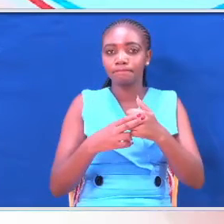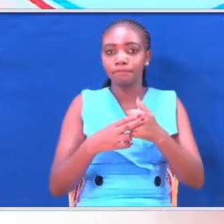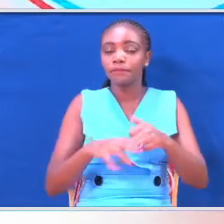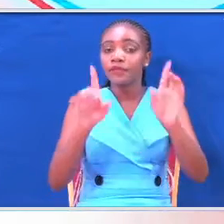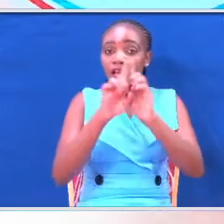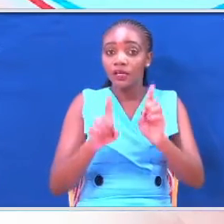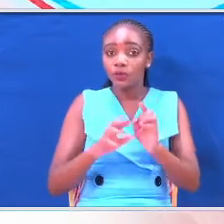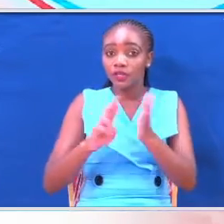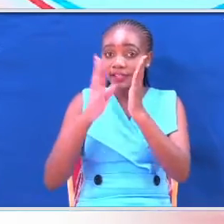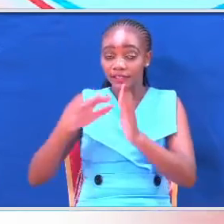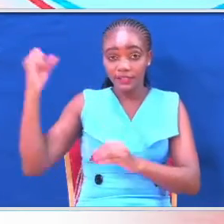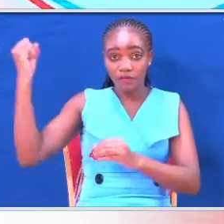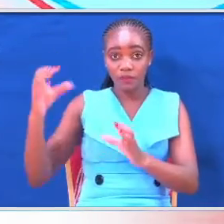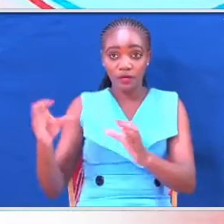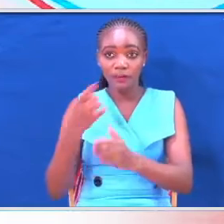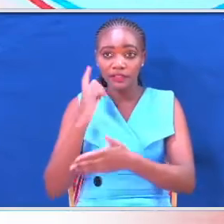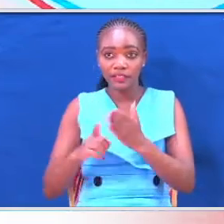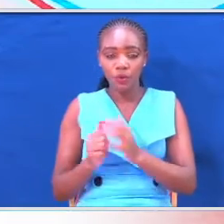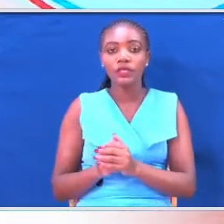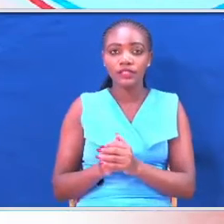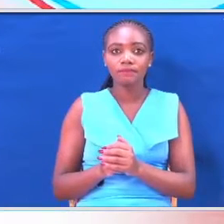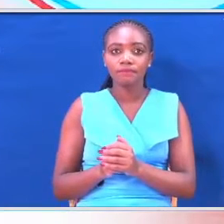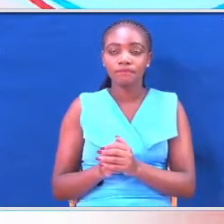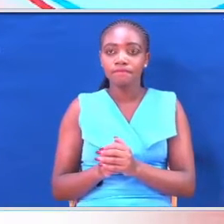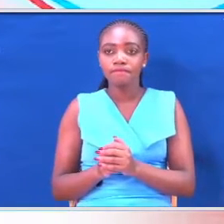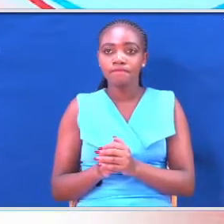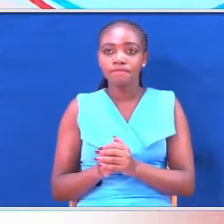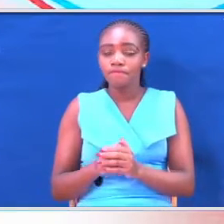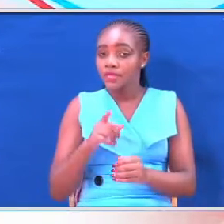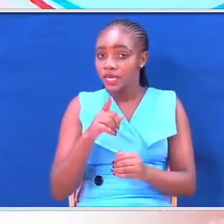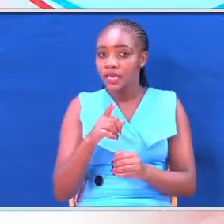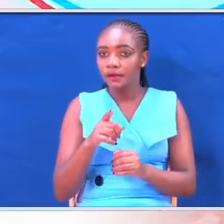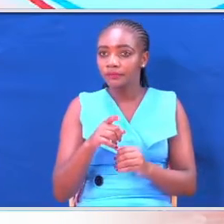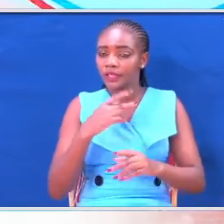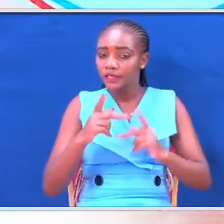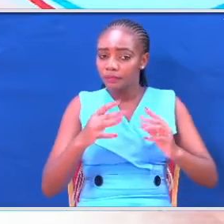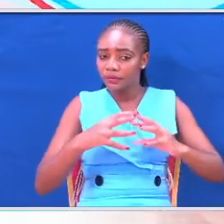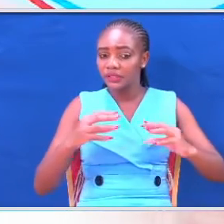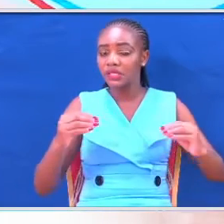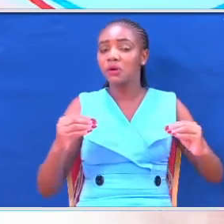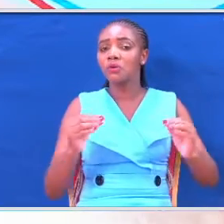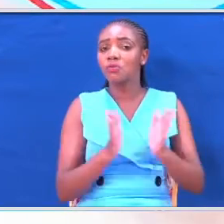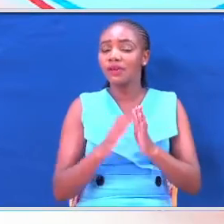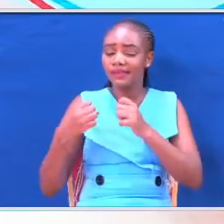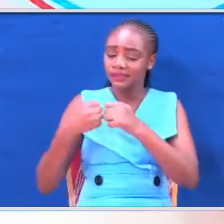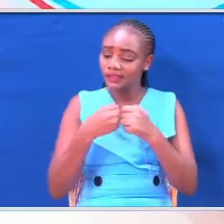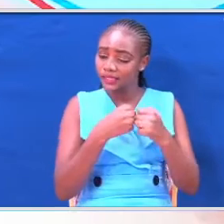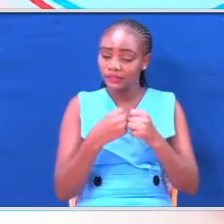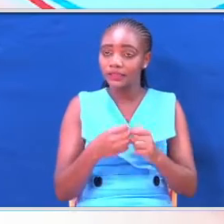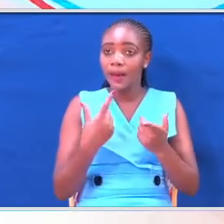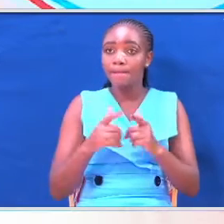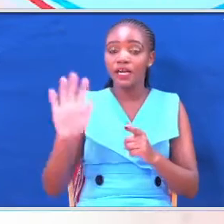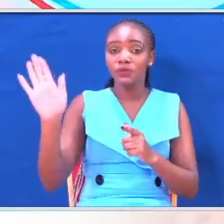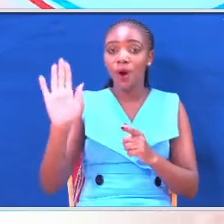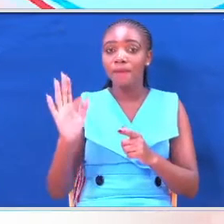to the Registrar of Political Parties, the road to dissolve NASA is lengthy and bumpy. So far, only Wiper